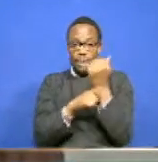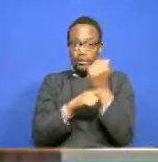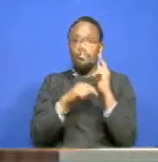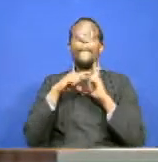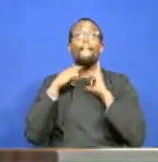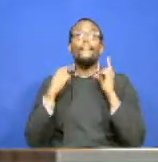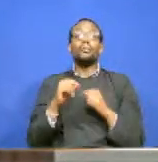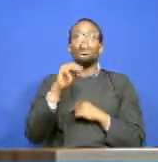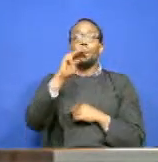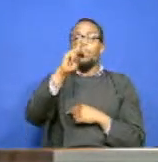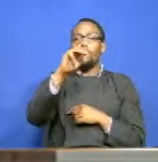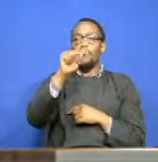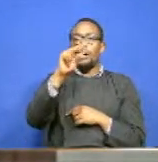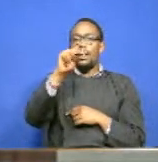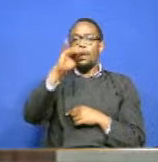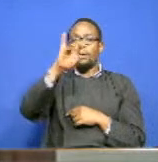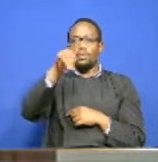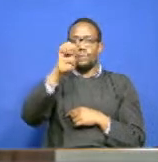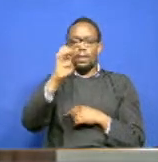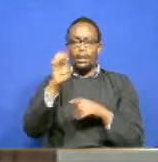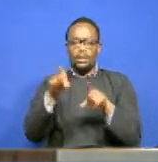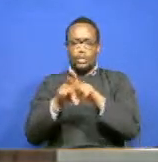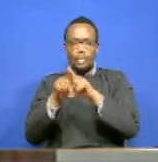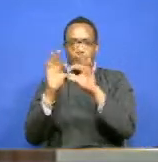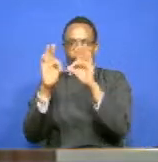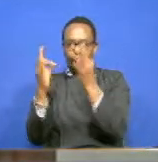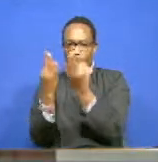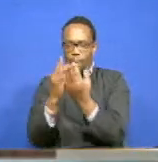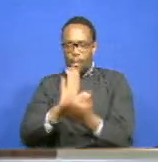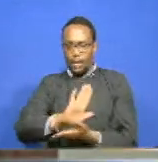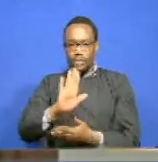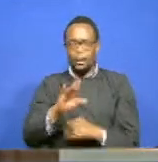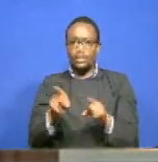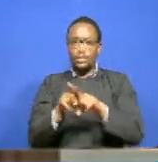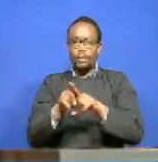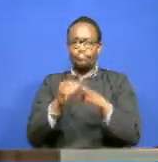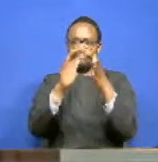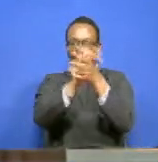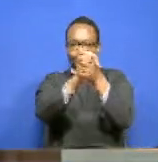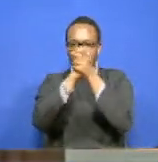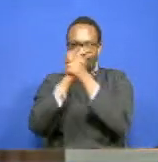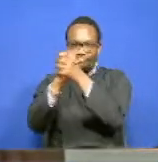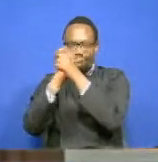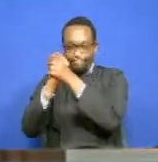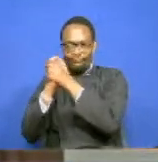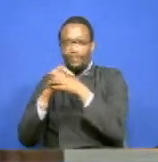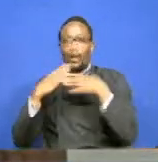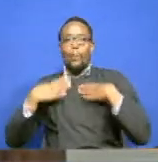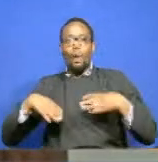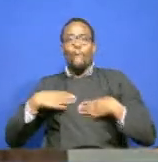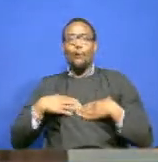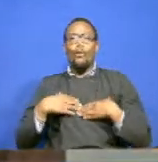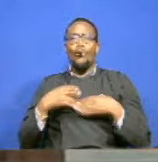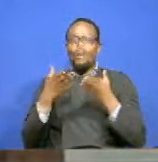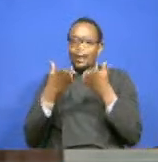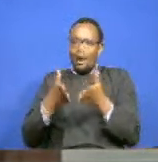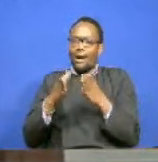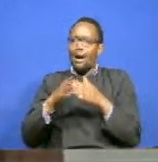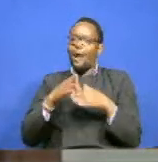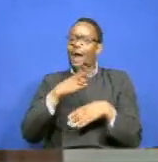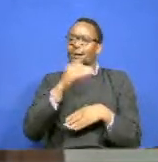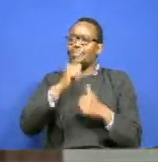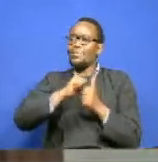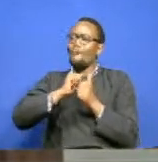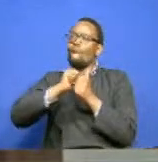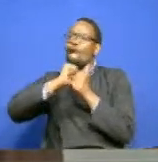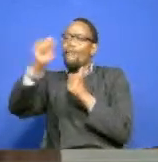Reverend Manje, and family. And I want to take this opportunity to greet you who have come from near and far,